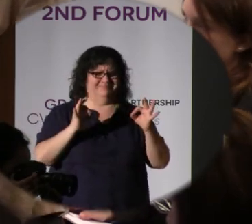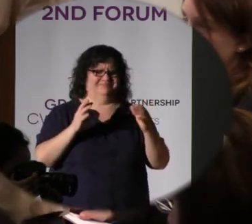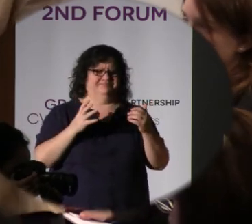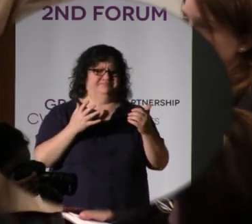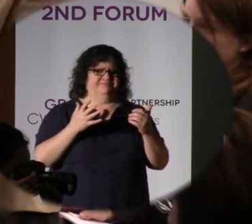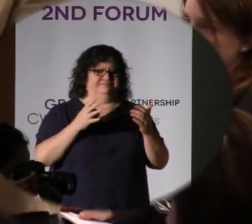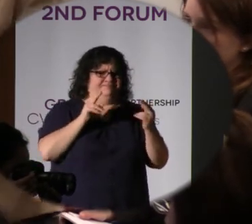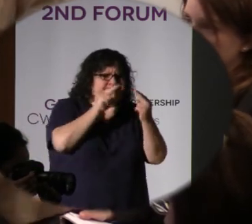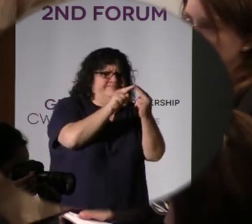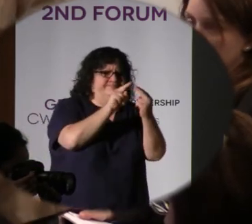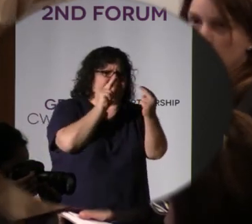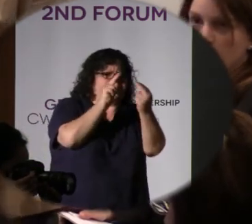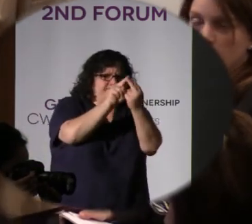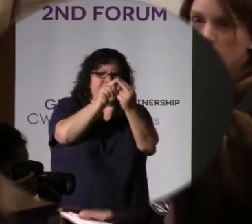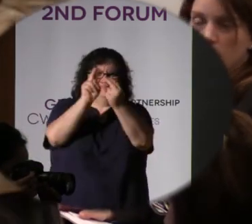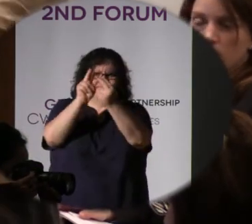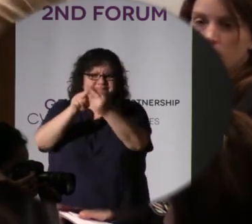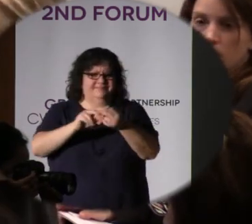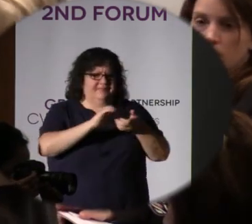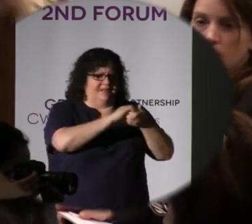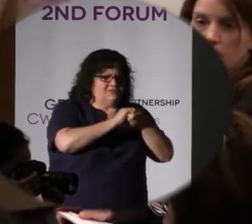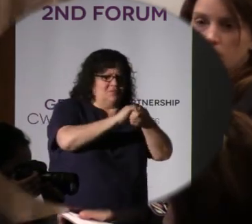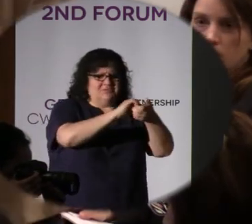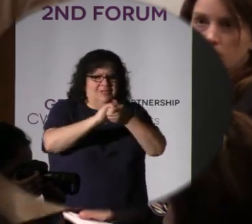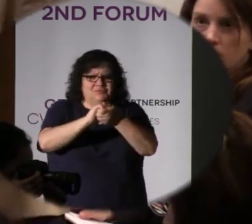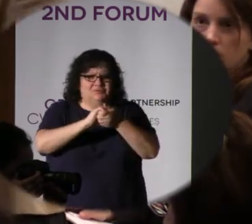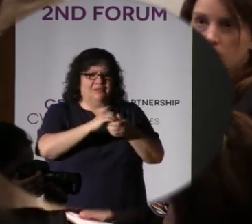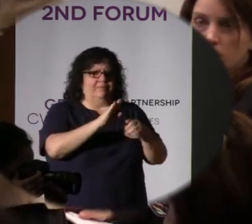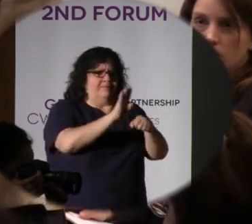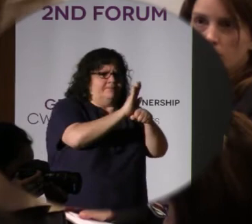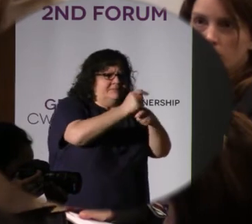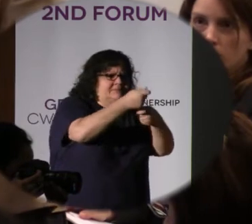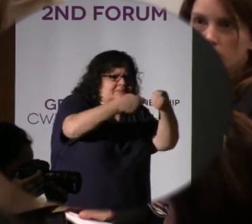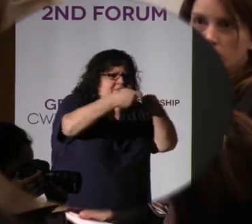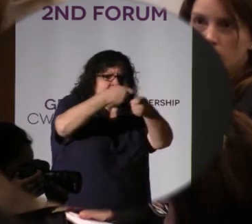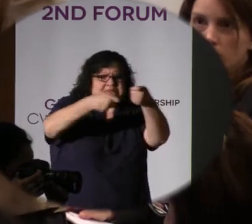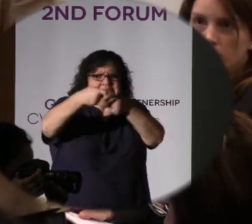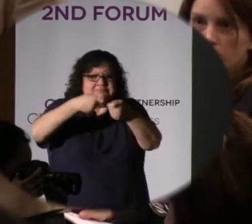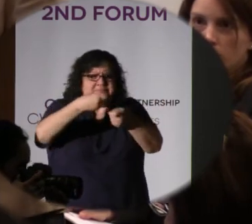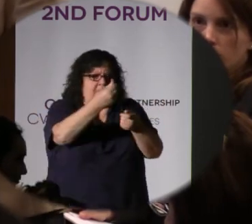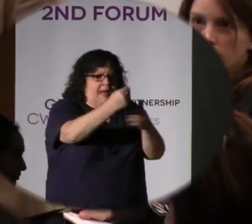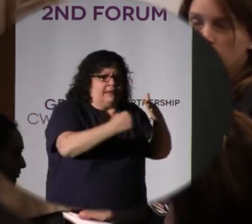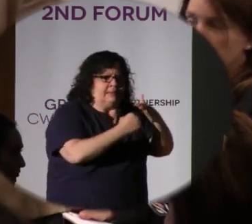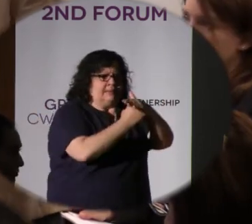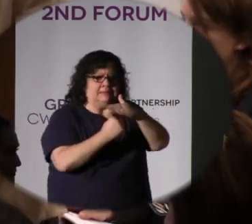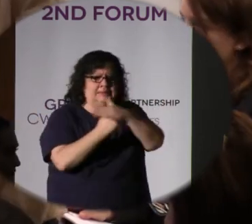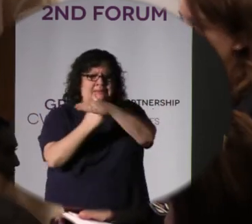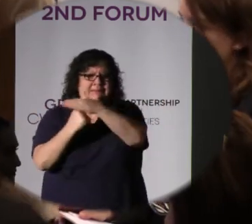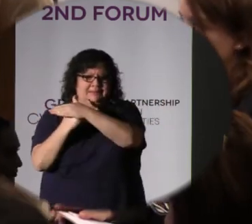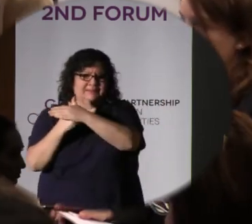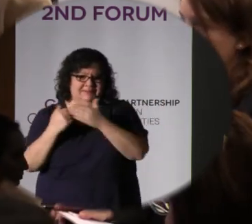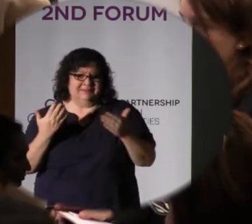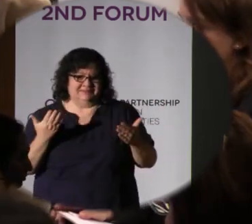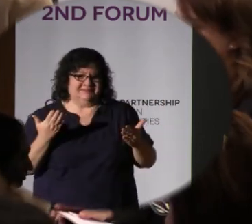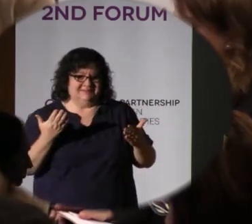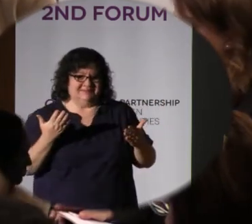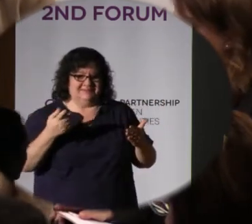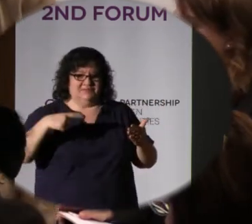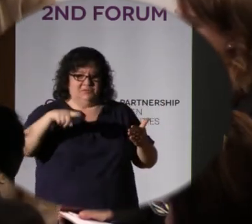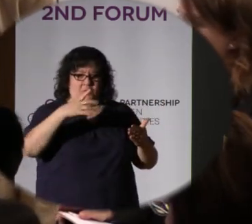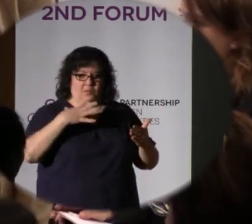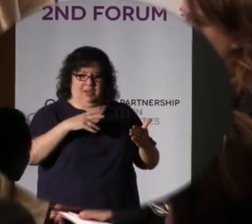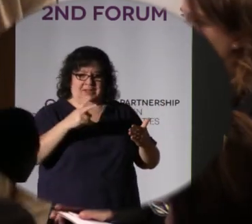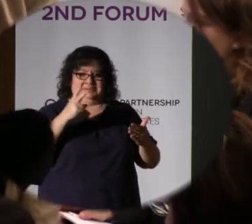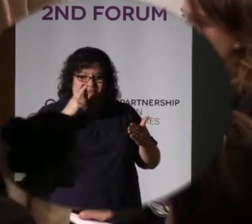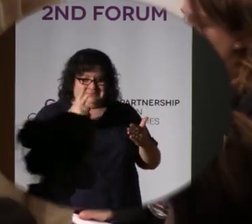have those partners brought into the fore. It would be good to see more private sectors in forums like this, for sure. Okay. From any of the